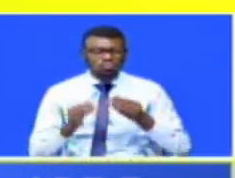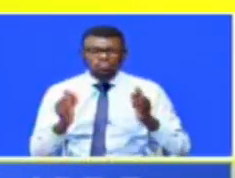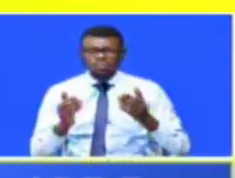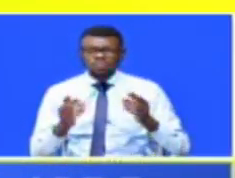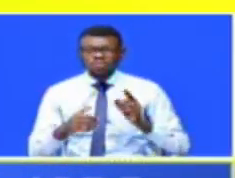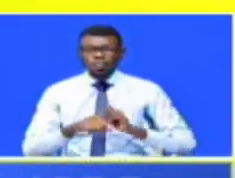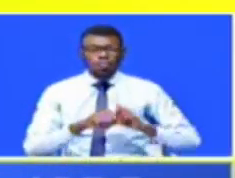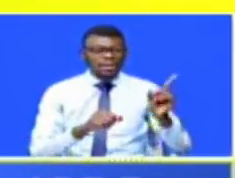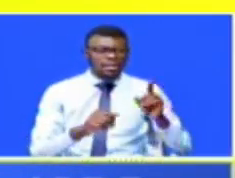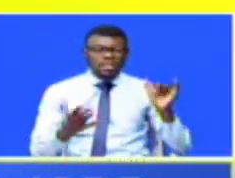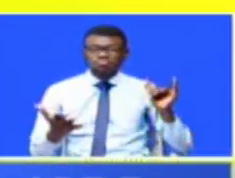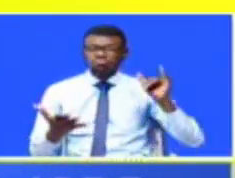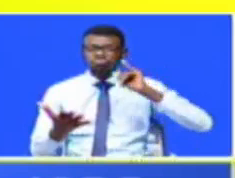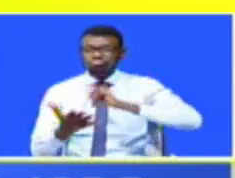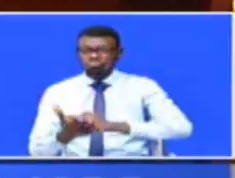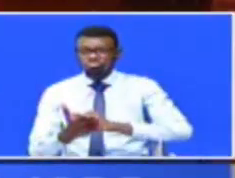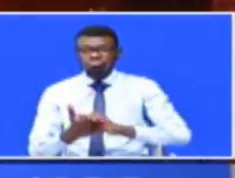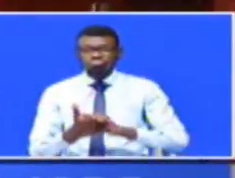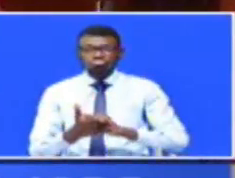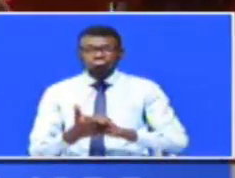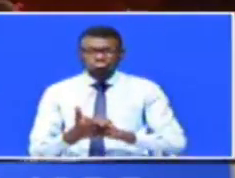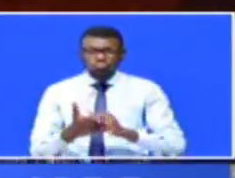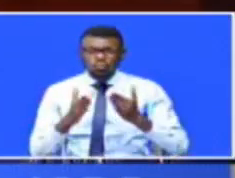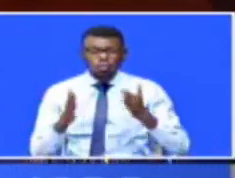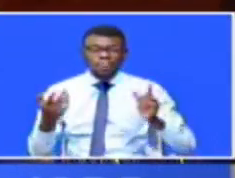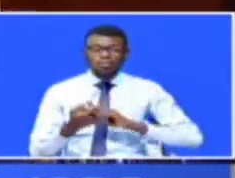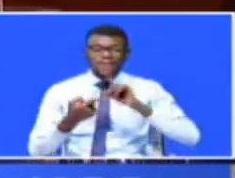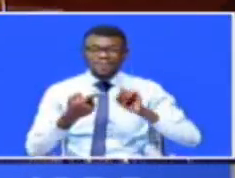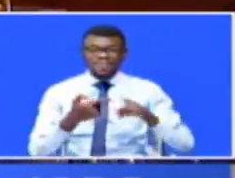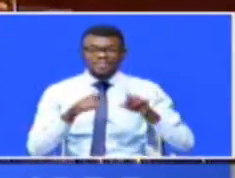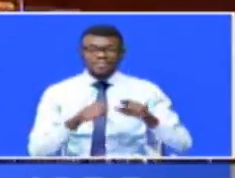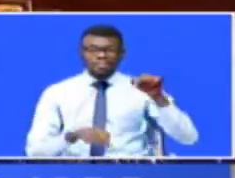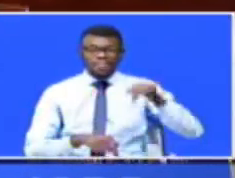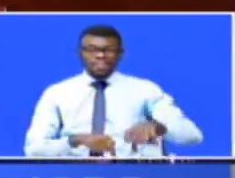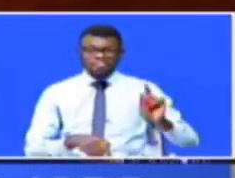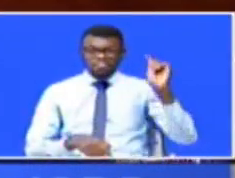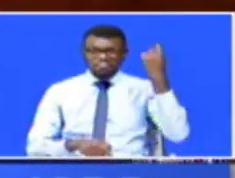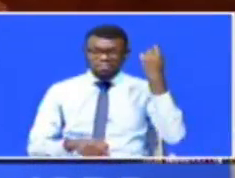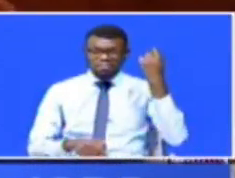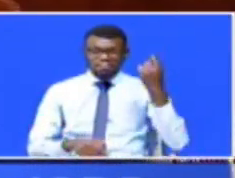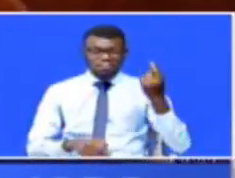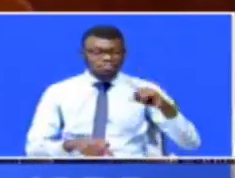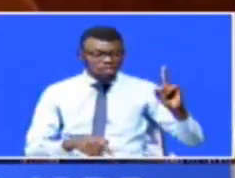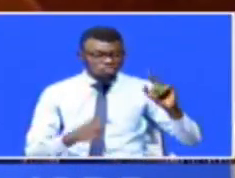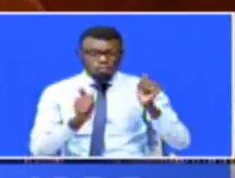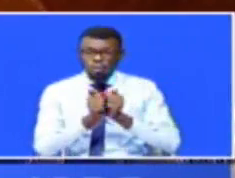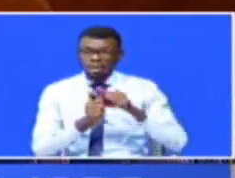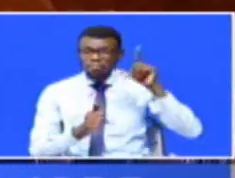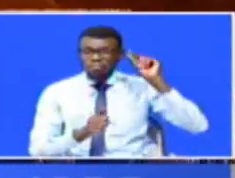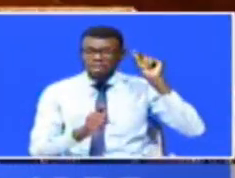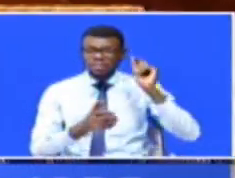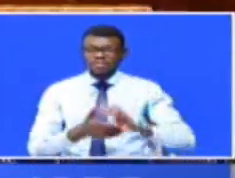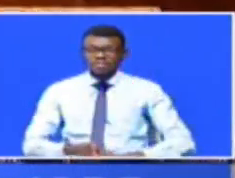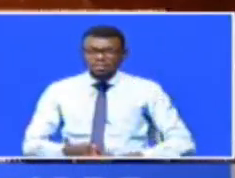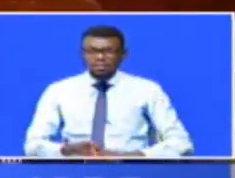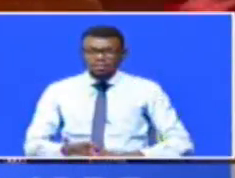expect the airports to pick up. On the domestic front, Nairobi and Mombasa hold probably